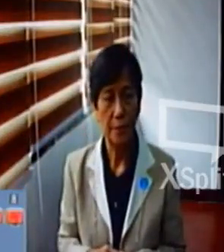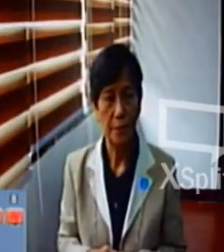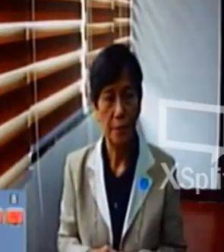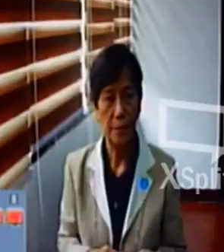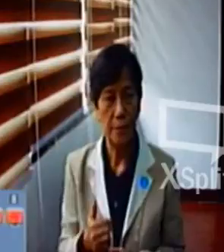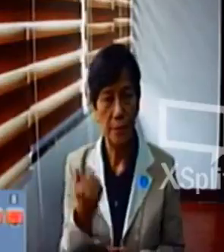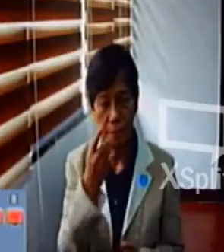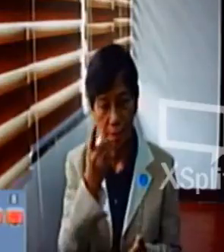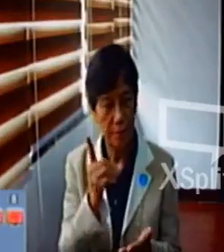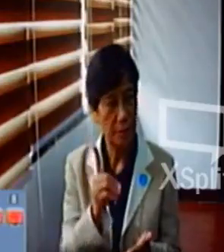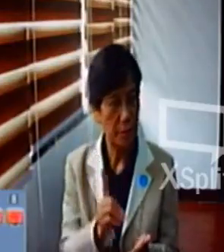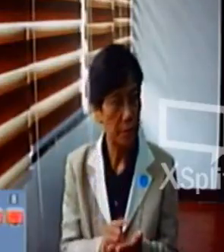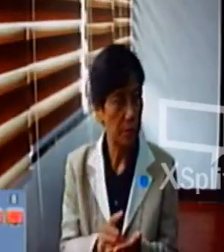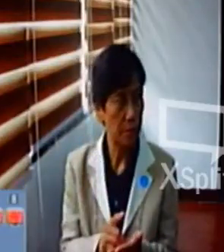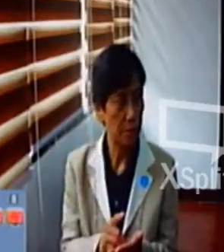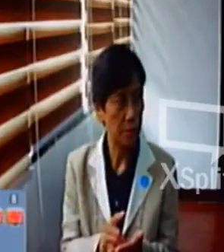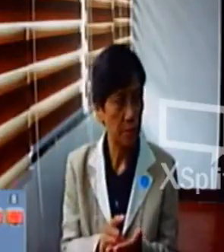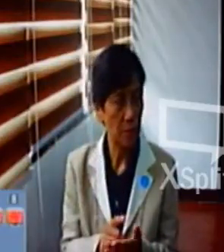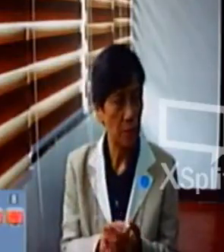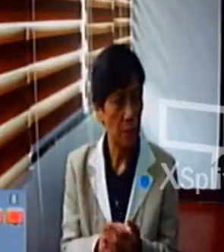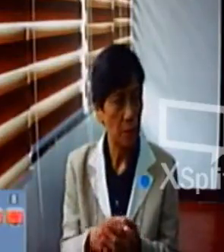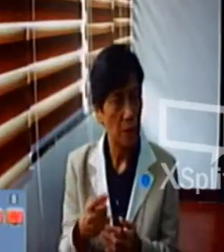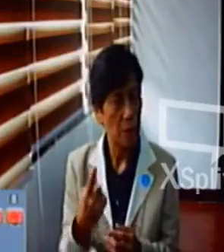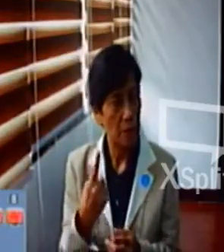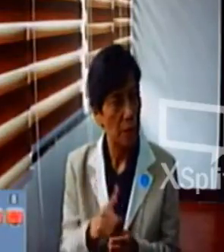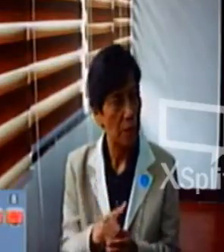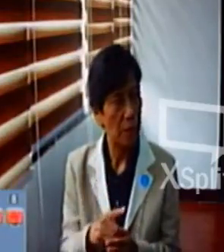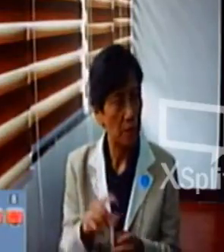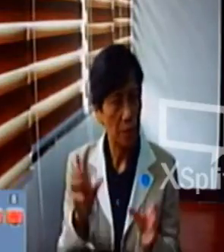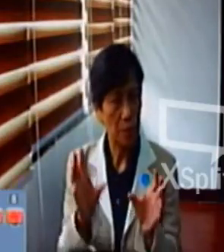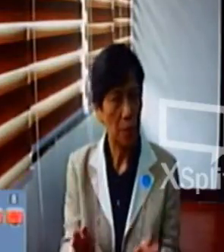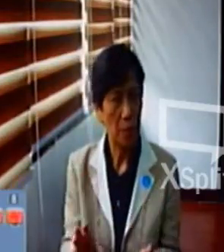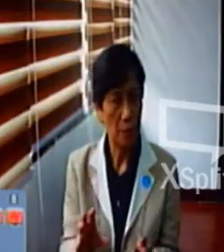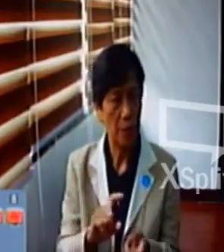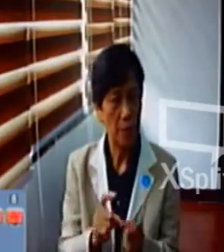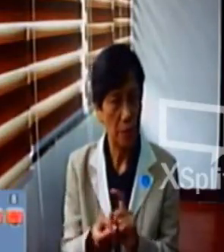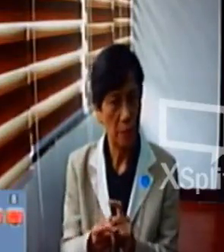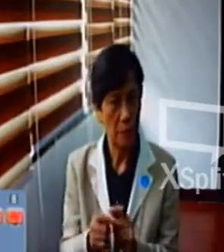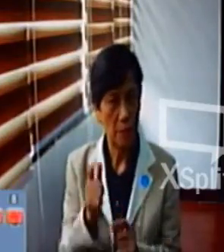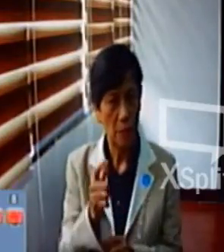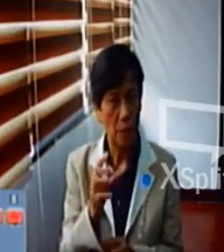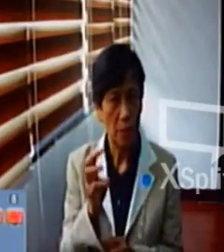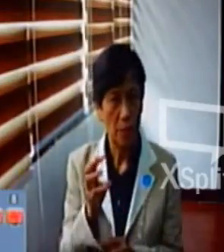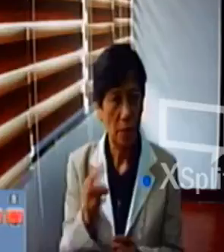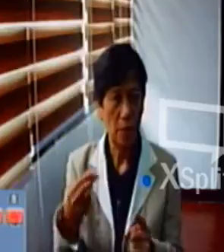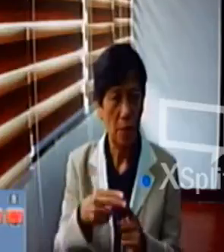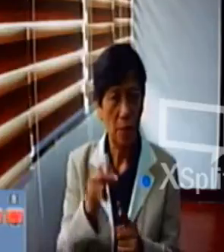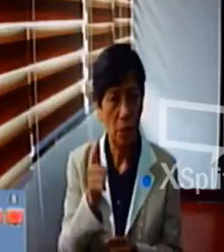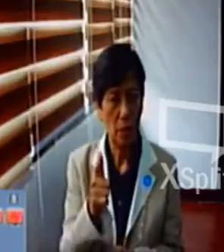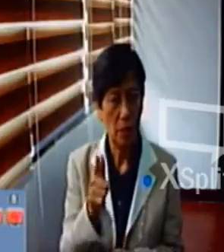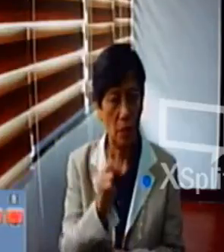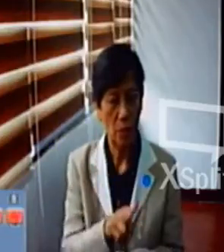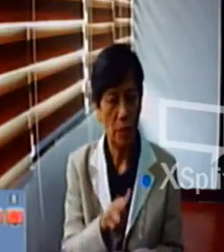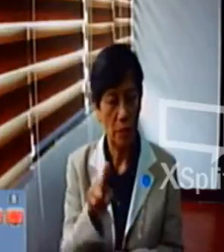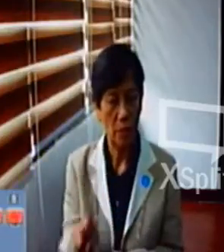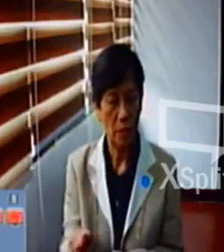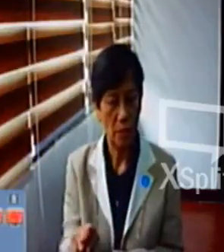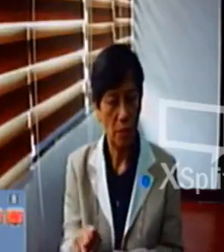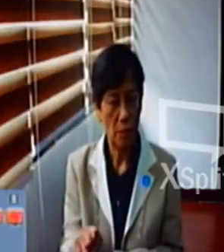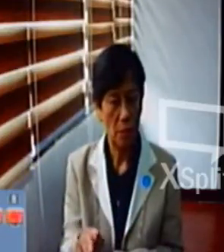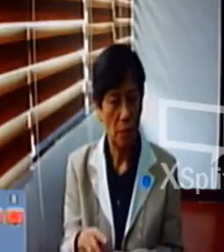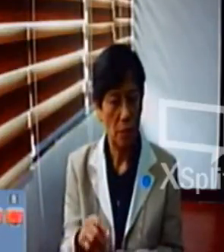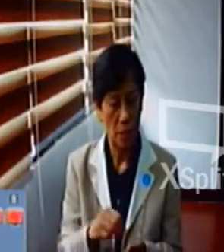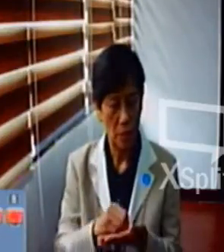Another document, Department of Agriculture, Climate Change, R&D, 2016 to 2022, authored by Dr.